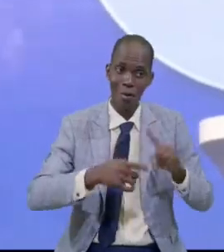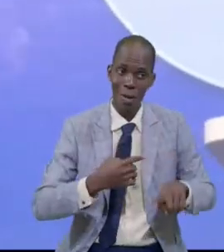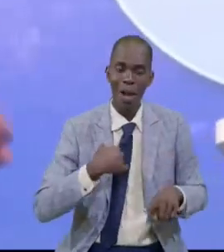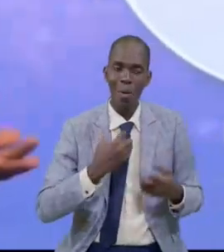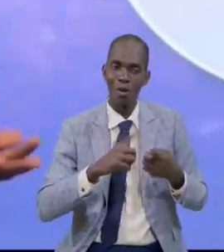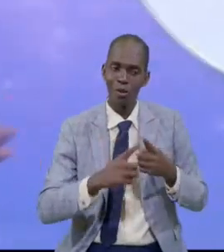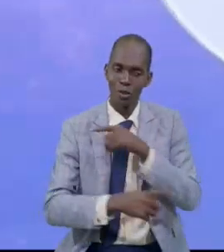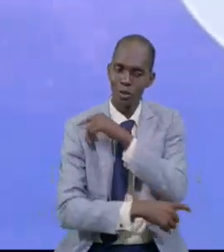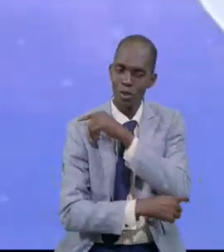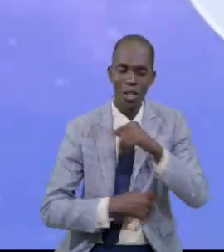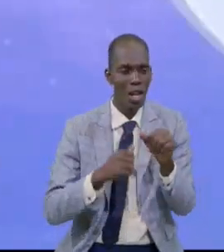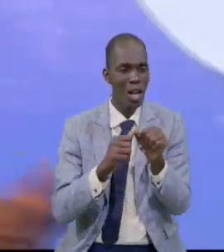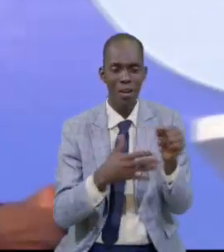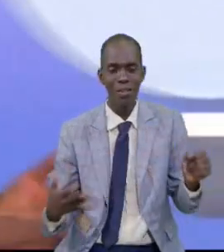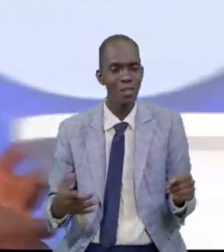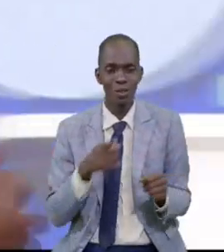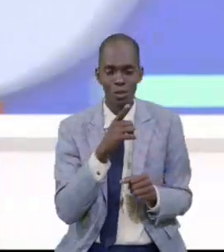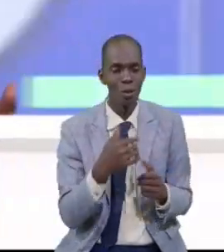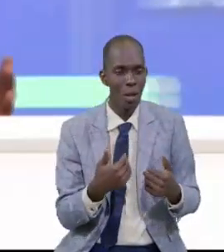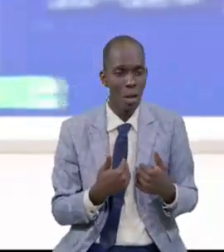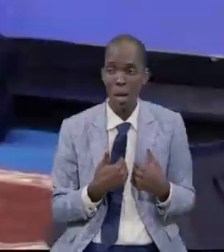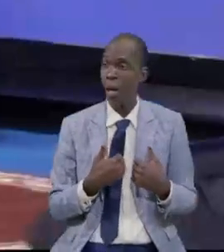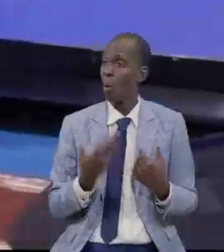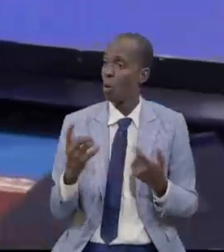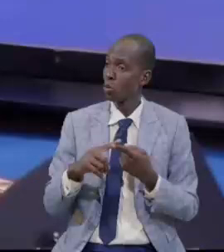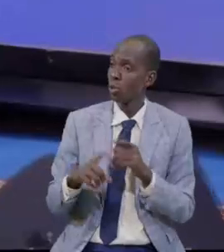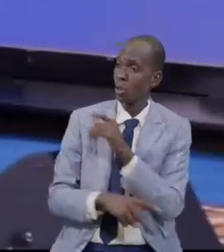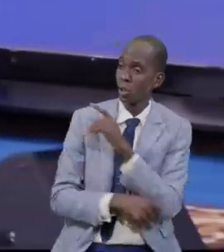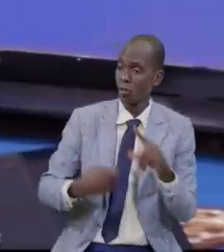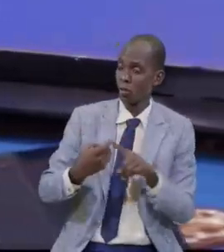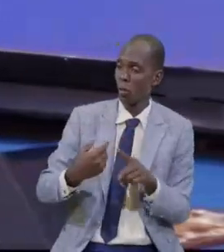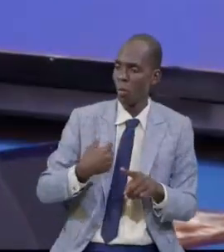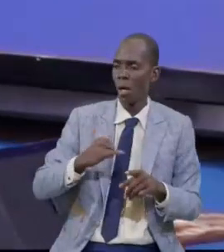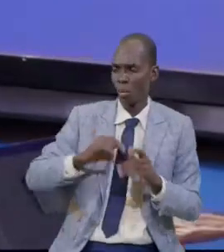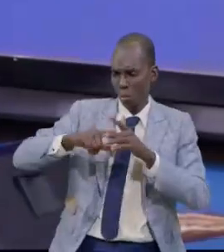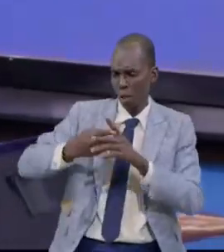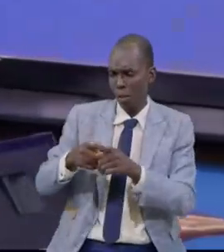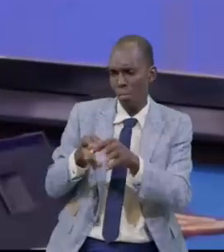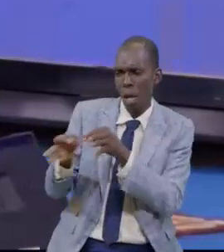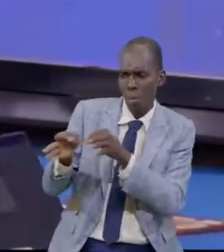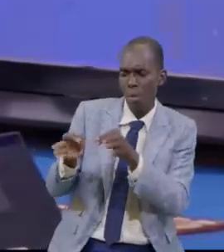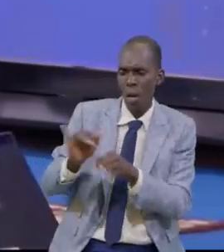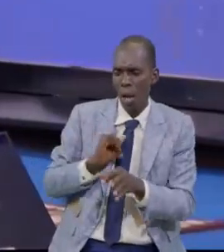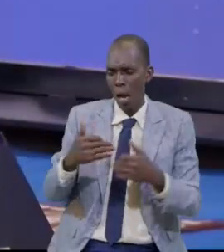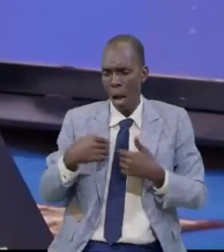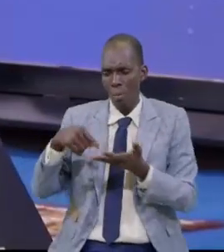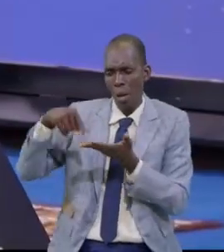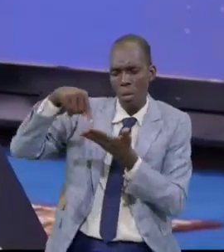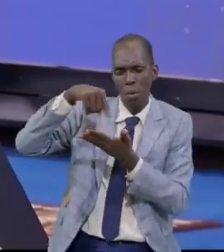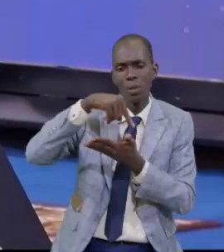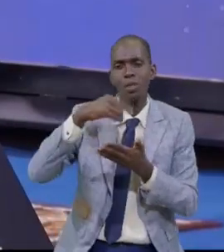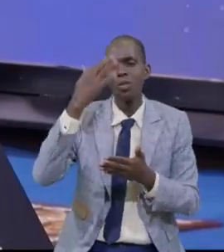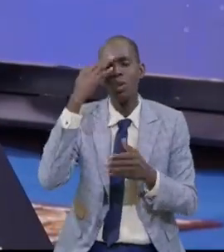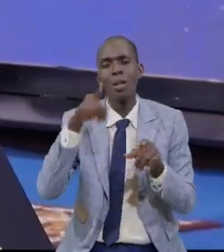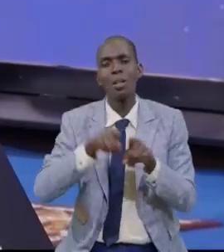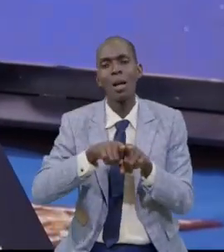we even begin to tell them, like Samson, Delilah, you know what? You recognize the